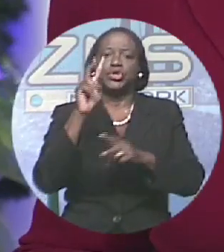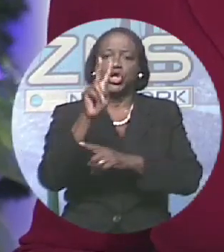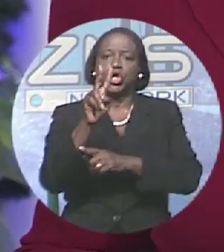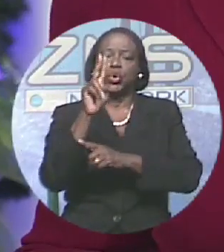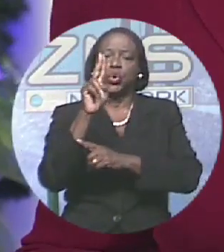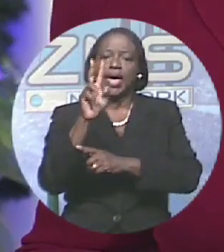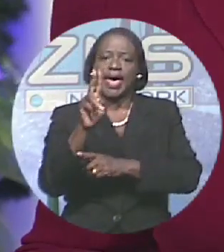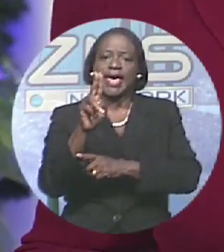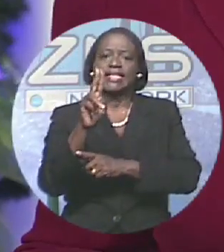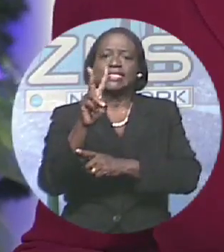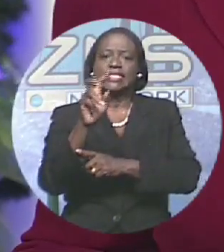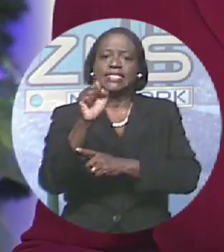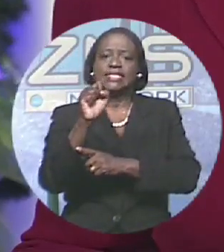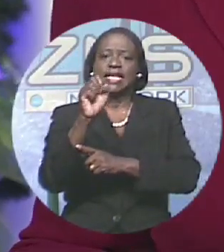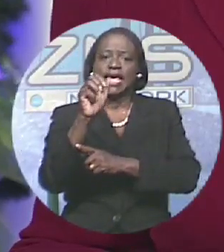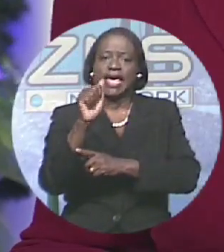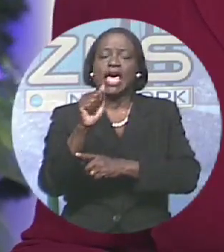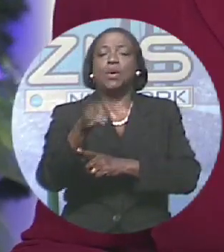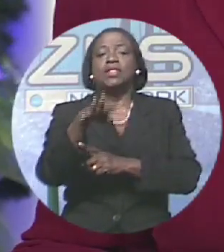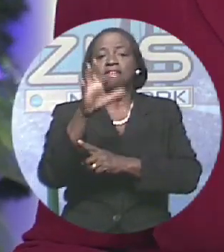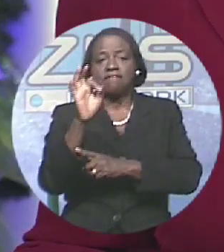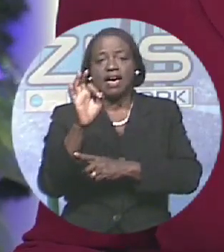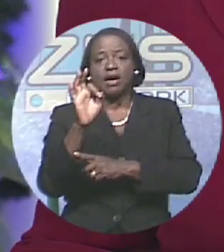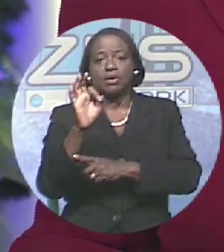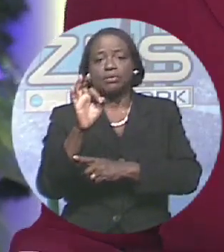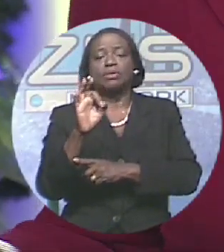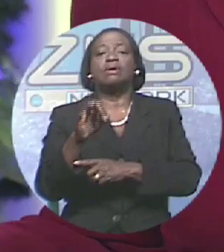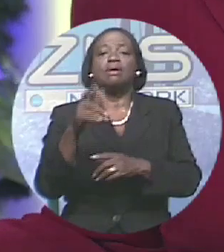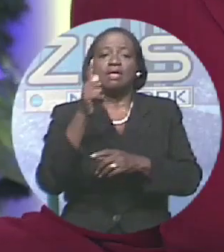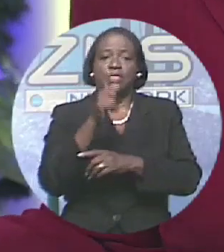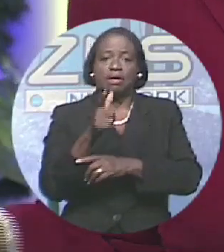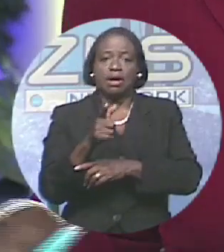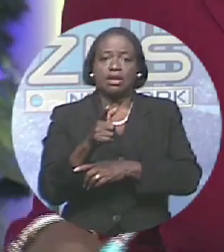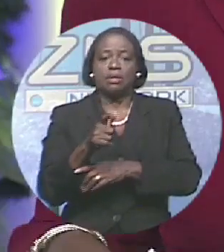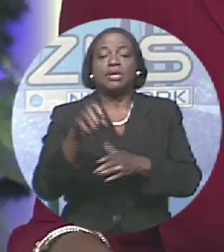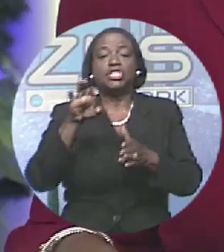handgun was found in his luggage. He is expected to be charged in court this week.